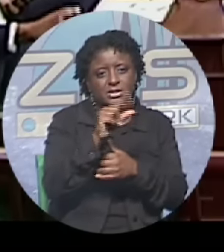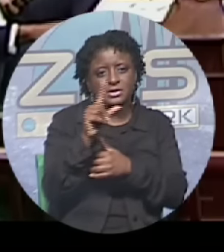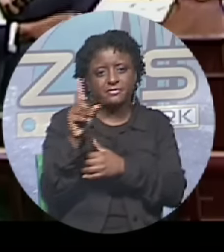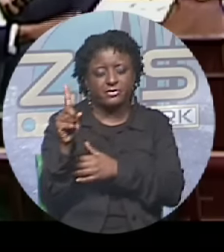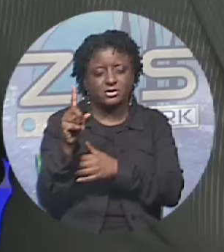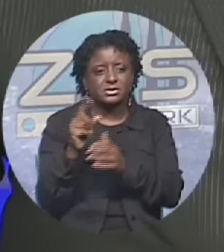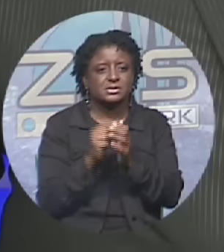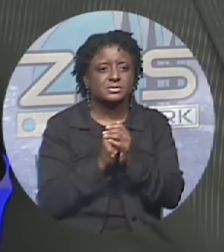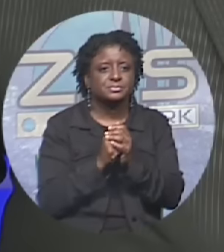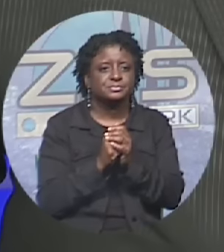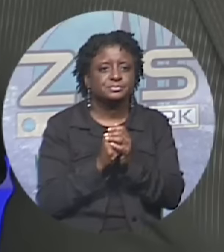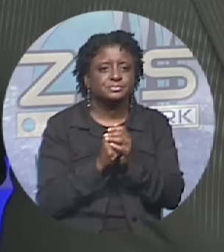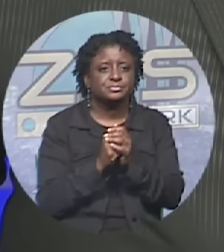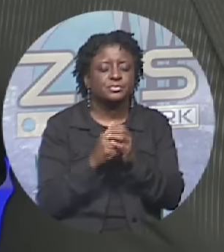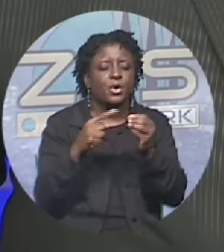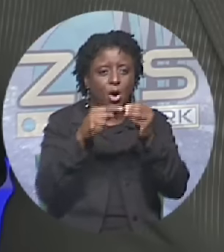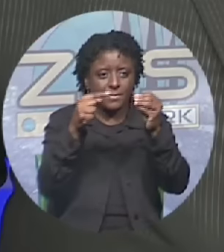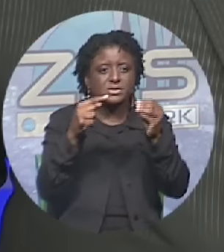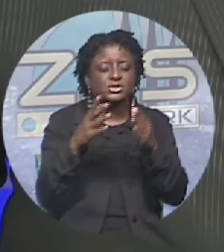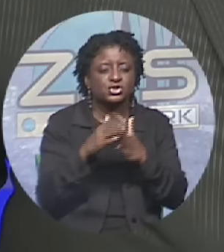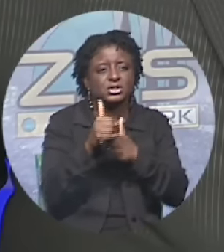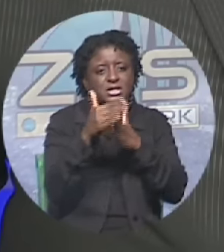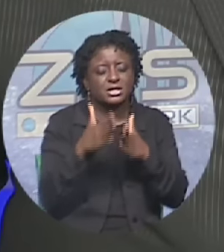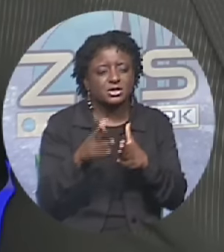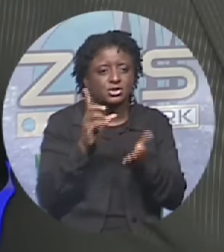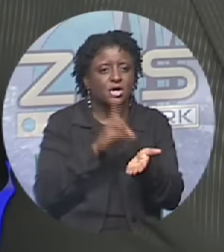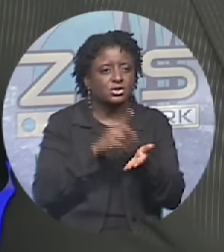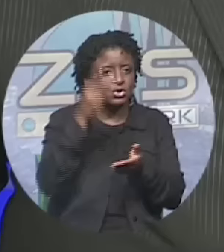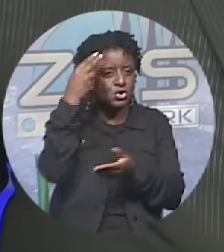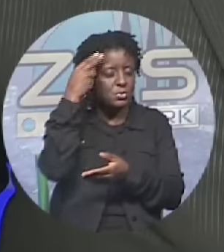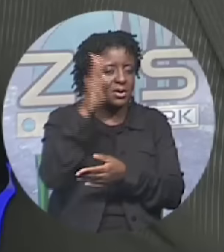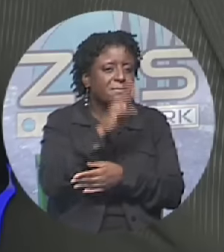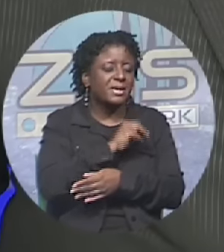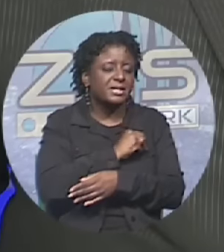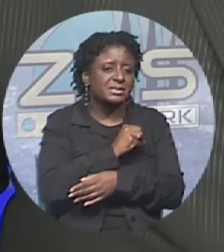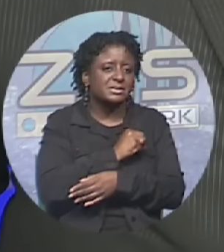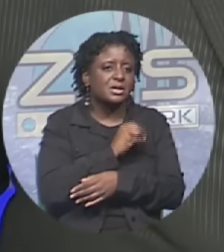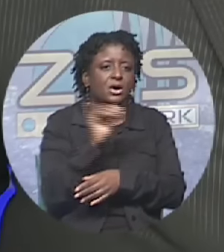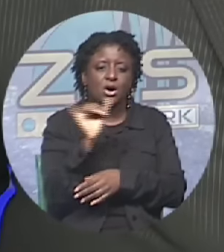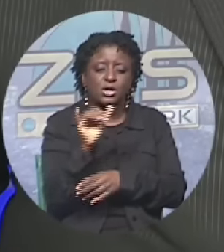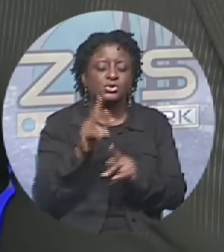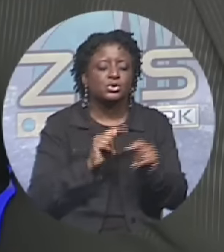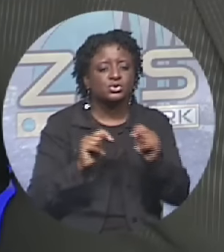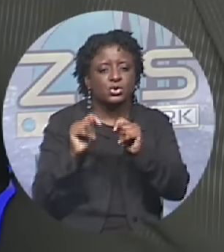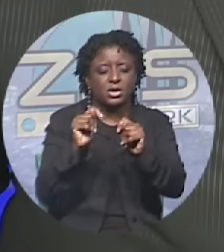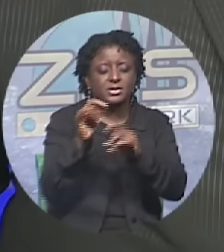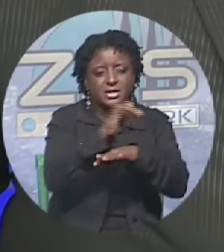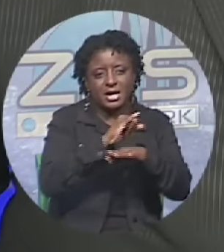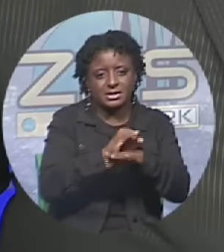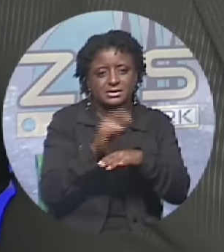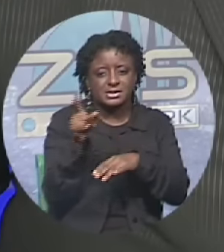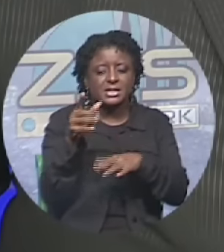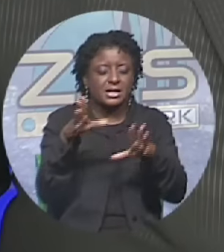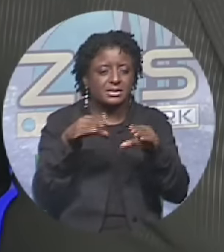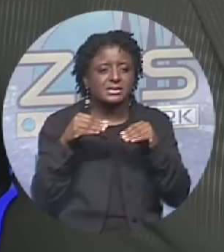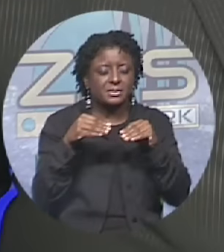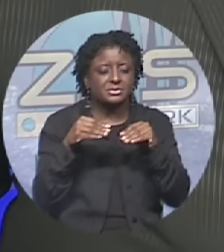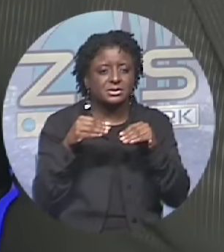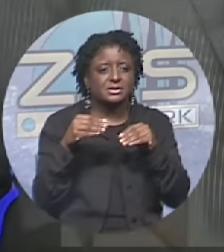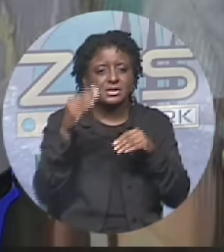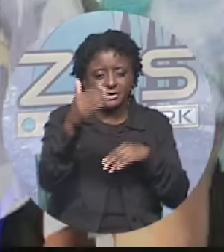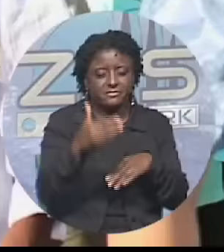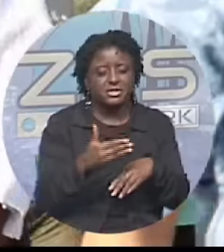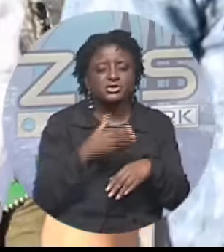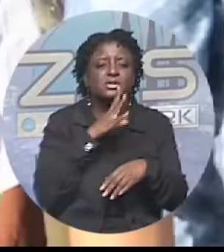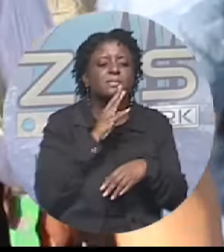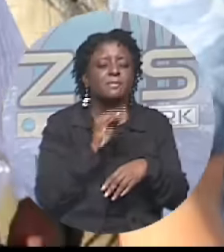Network News. Opposition leader Dr. Hubert Minnis also toured the island, says he gladly accepted the invitation by the Prime Minister. He says he